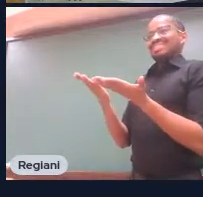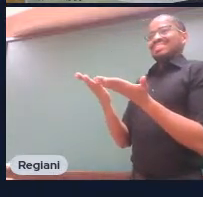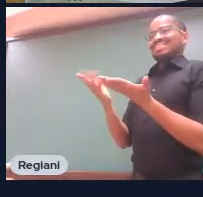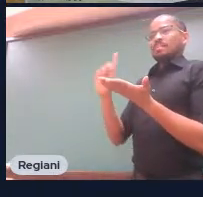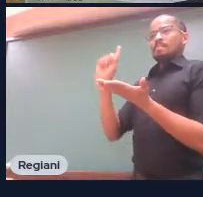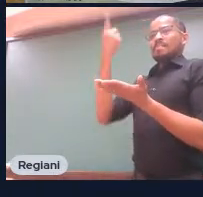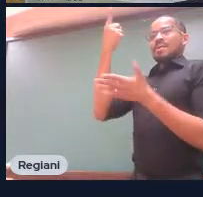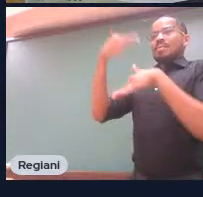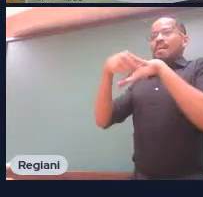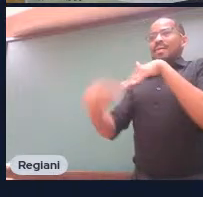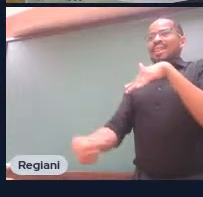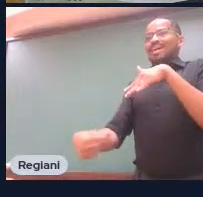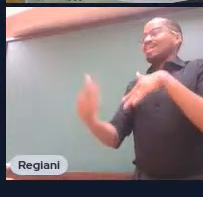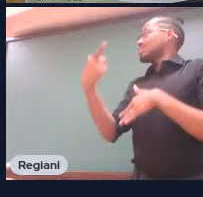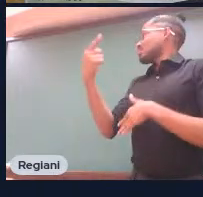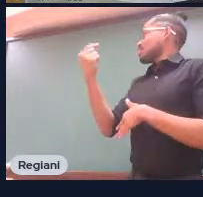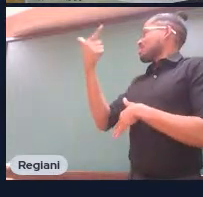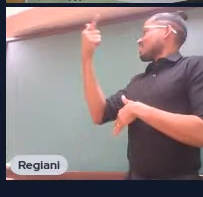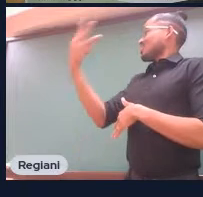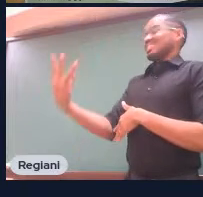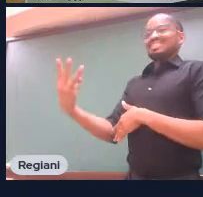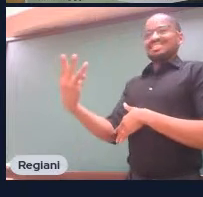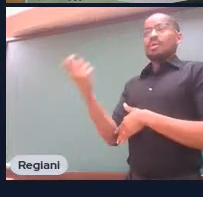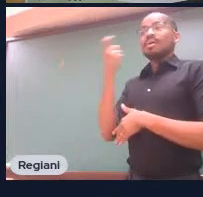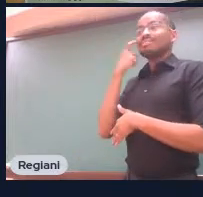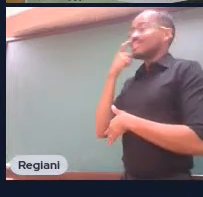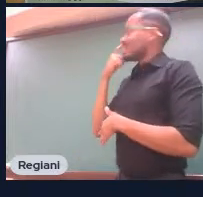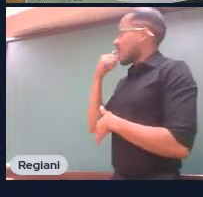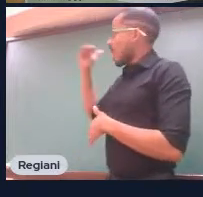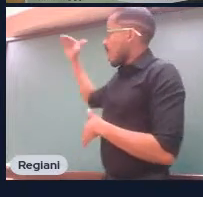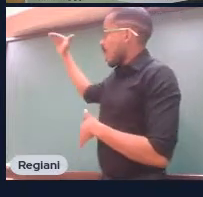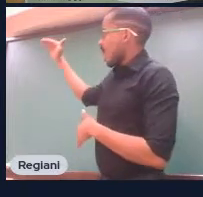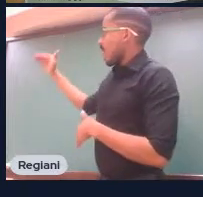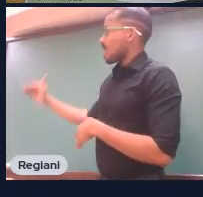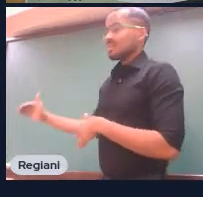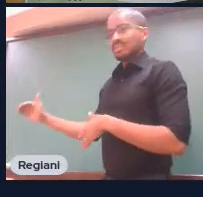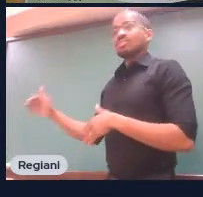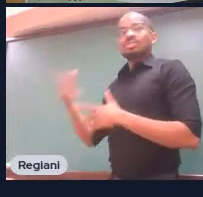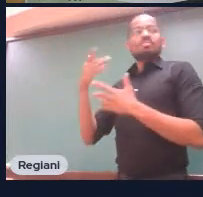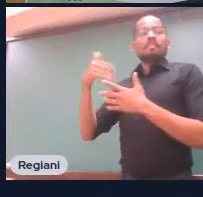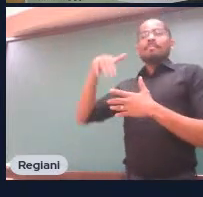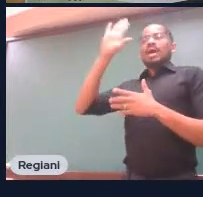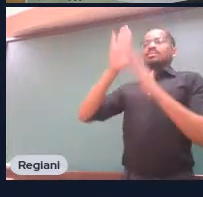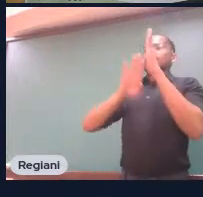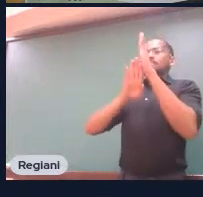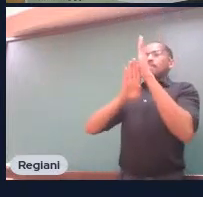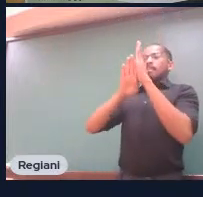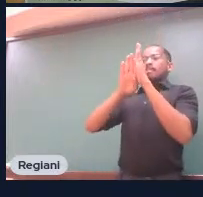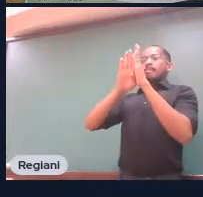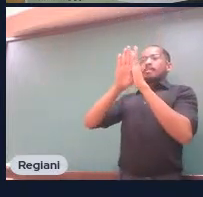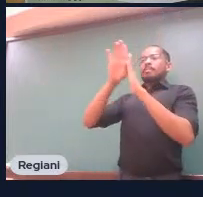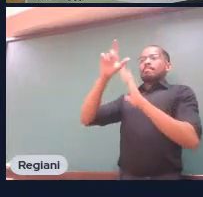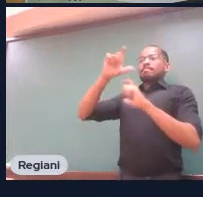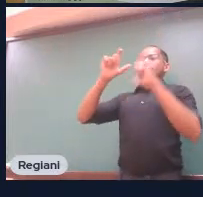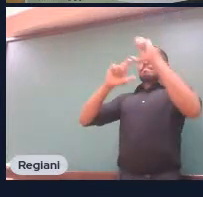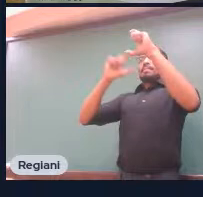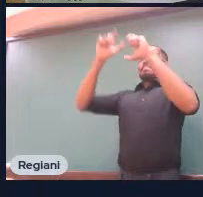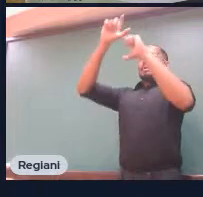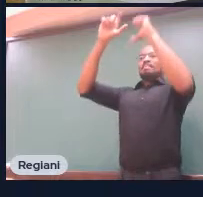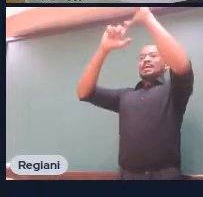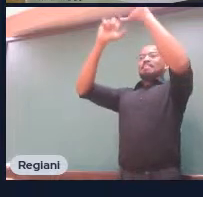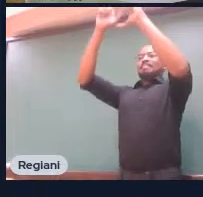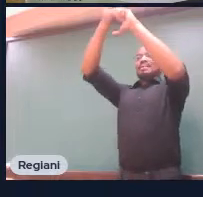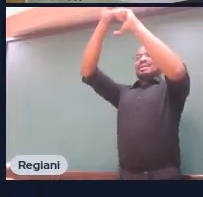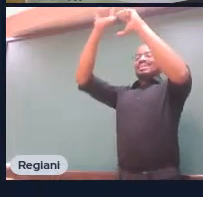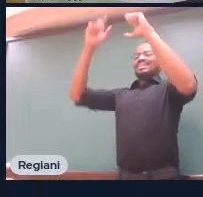of AmericaLex-S. So you can see that we are going up, and I think we've now reached the limit, because